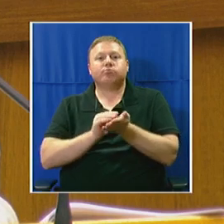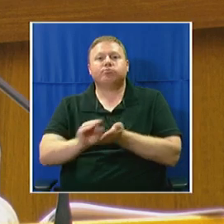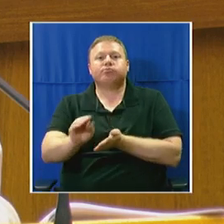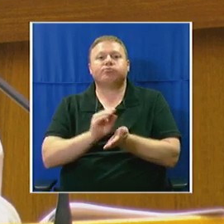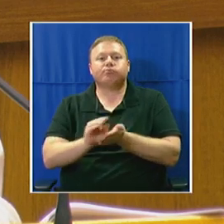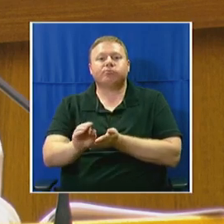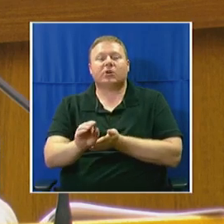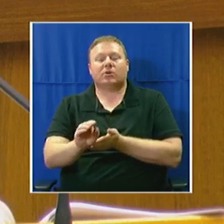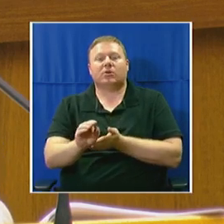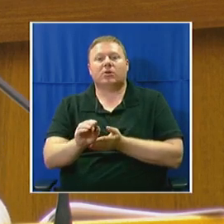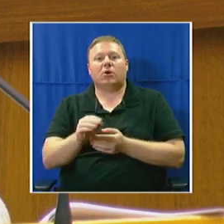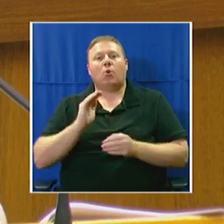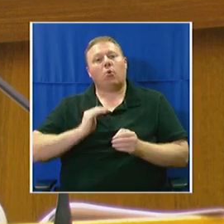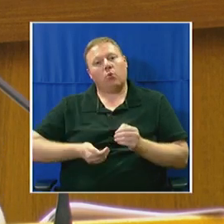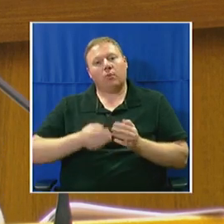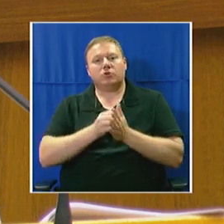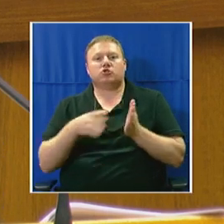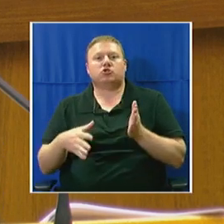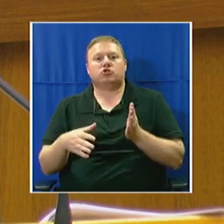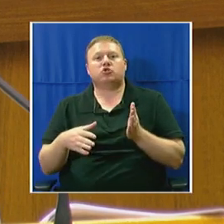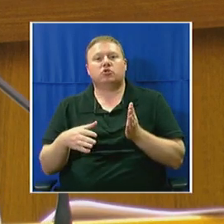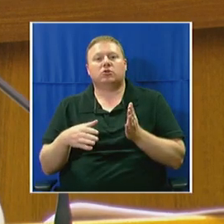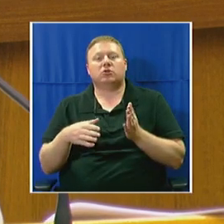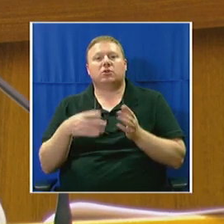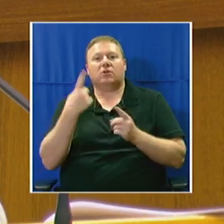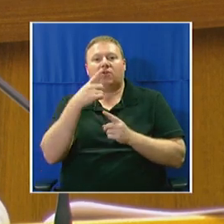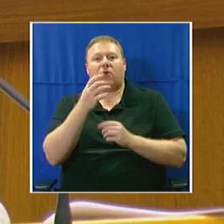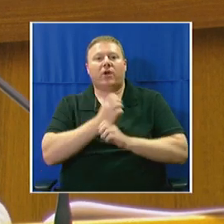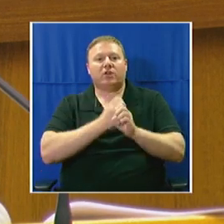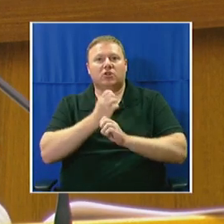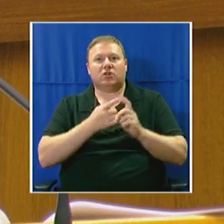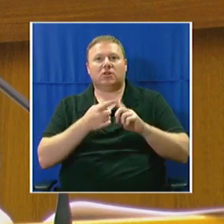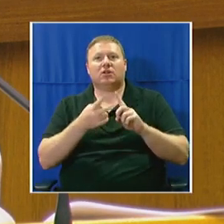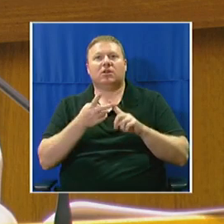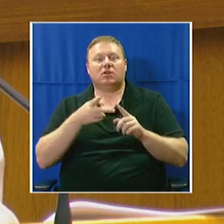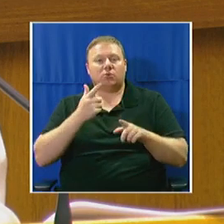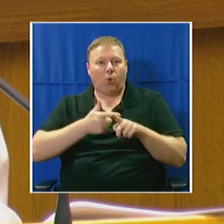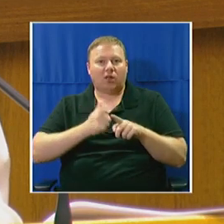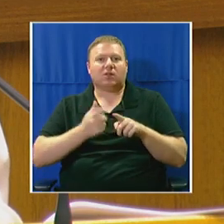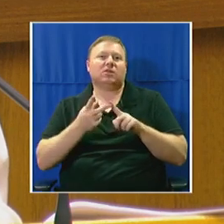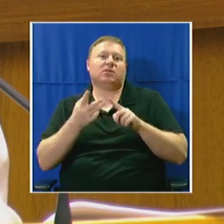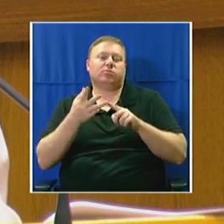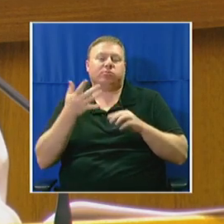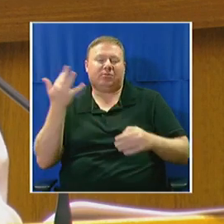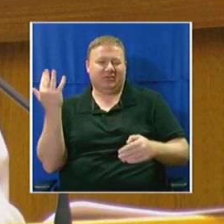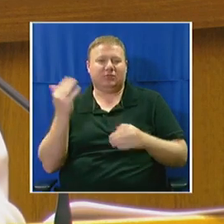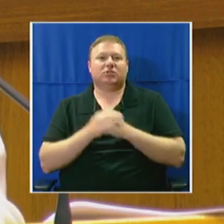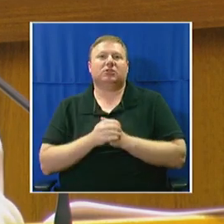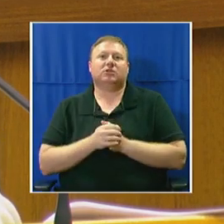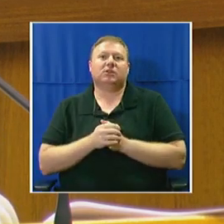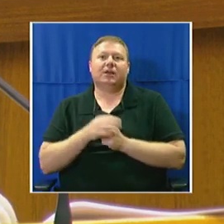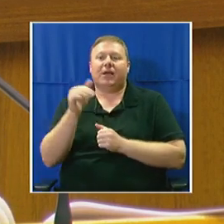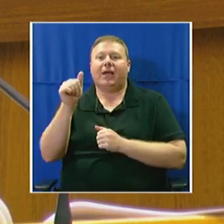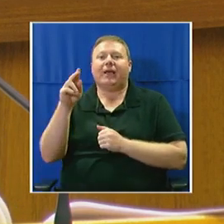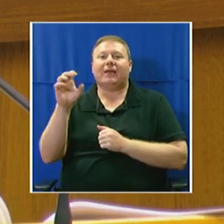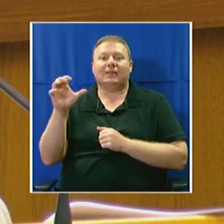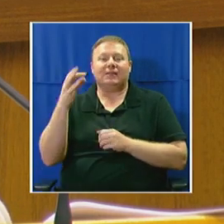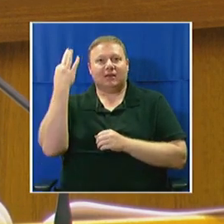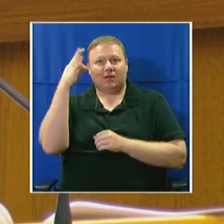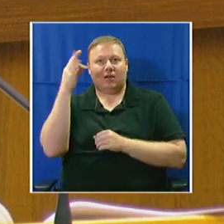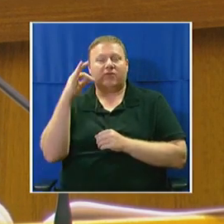Artisans technicians and engineers and the government is committed to expand its work in special